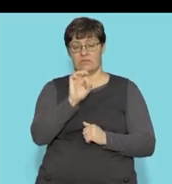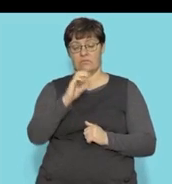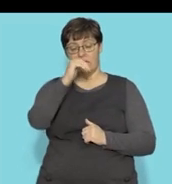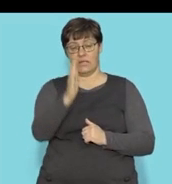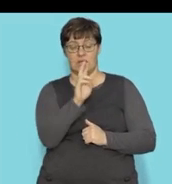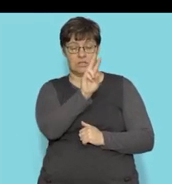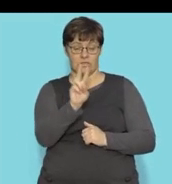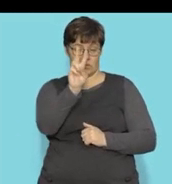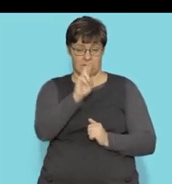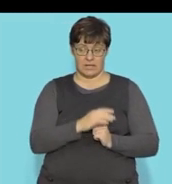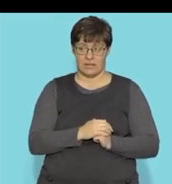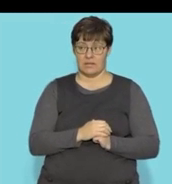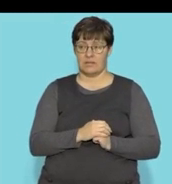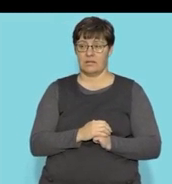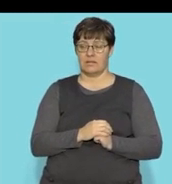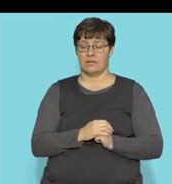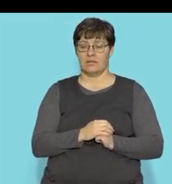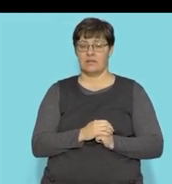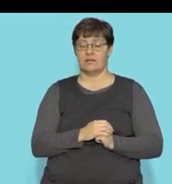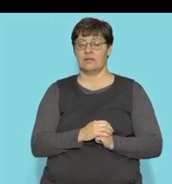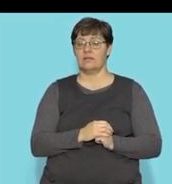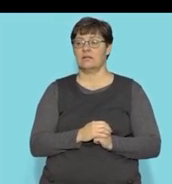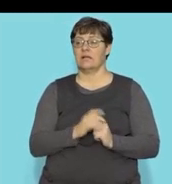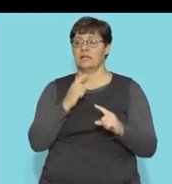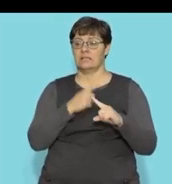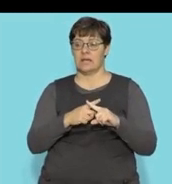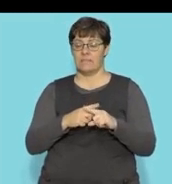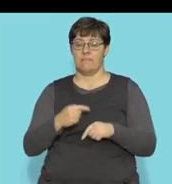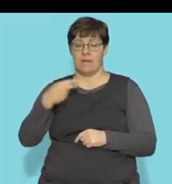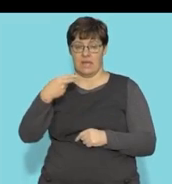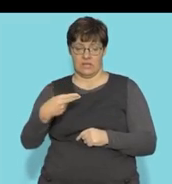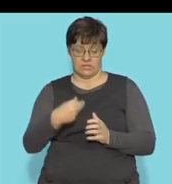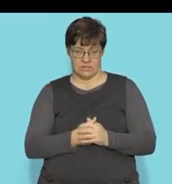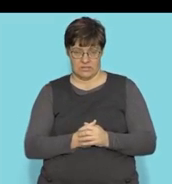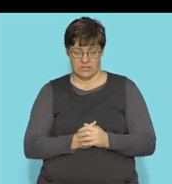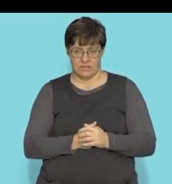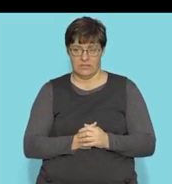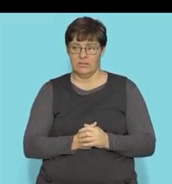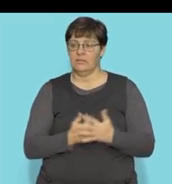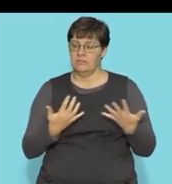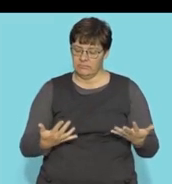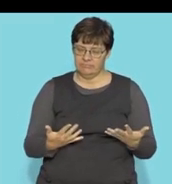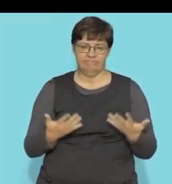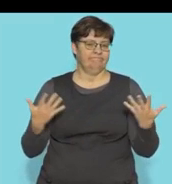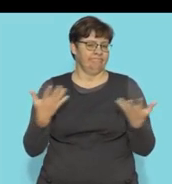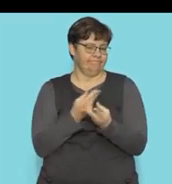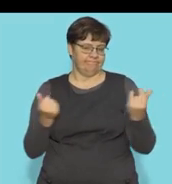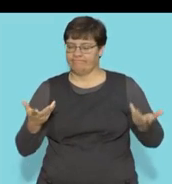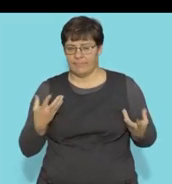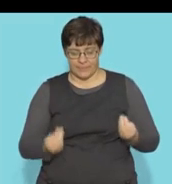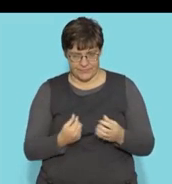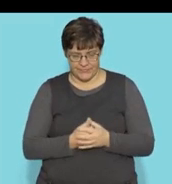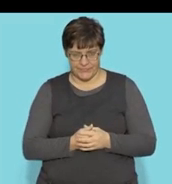radius squared, which is 3 squared, and this is going to be multiplied by my height, which is